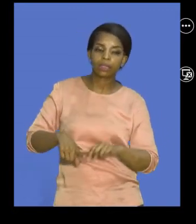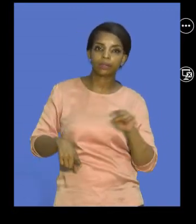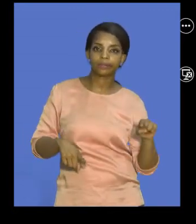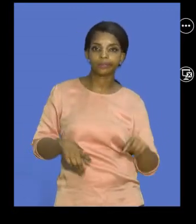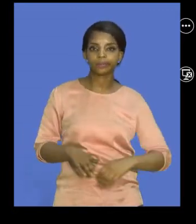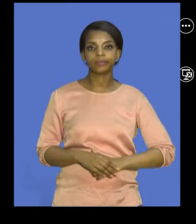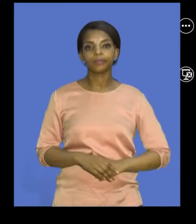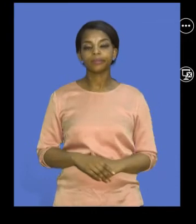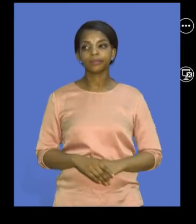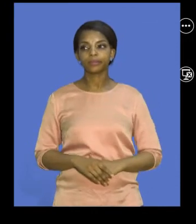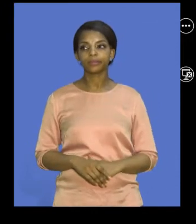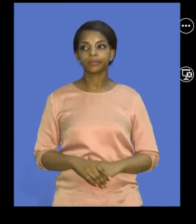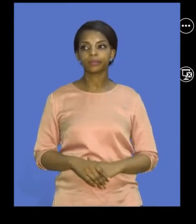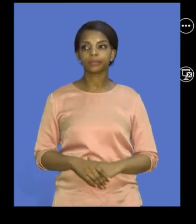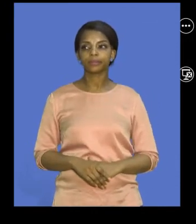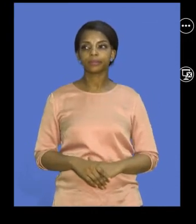okay?